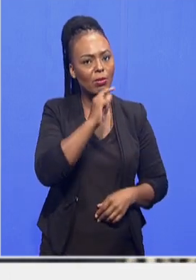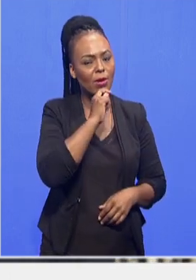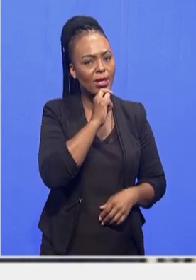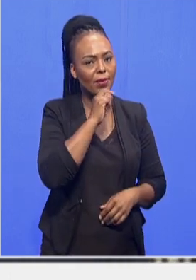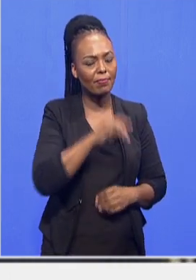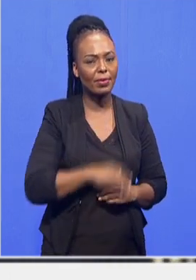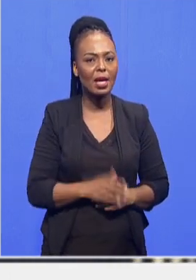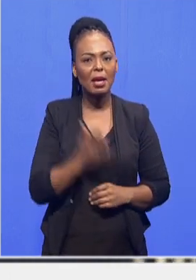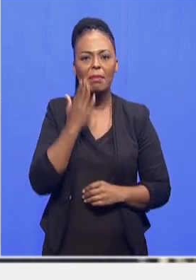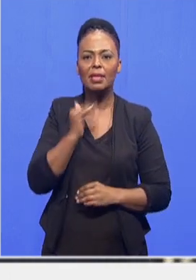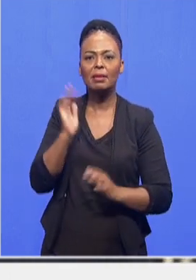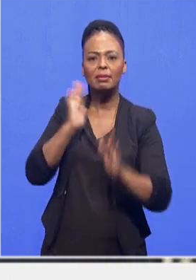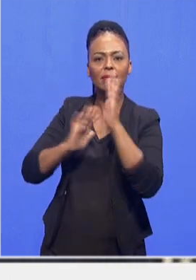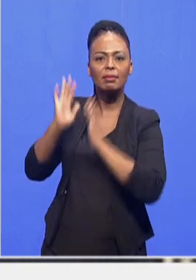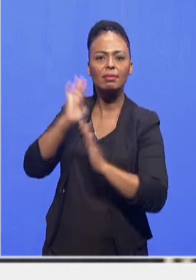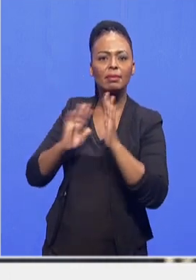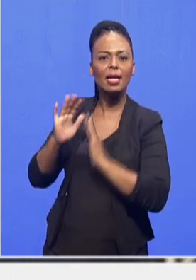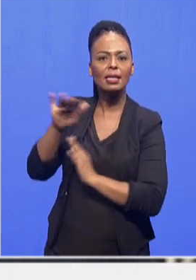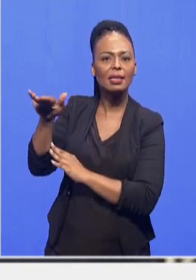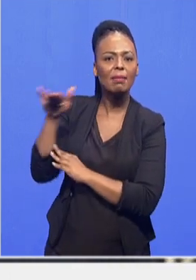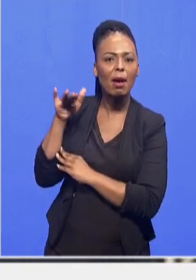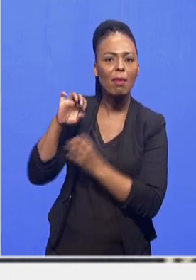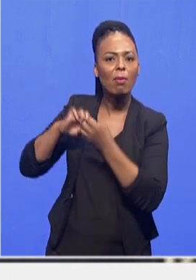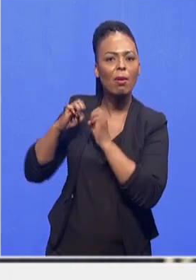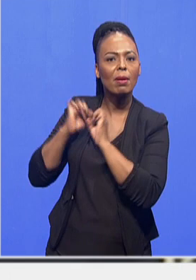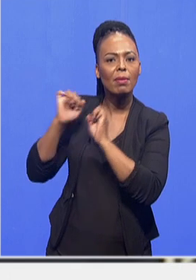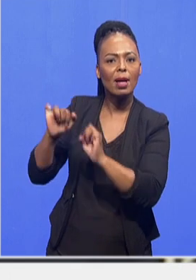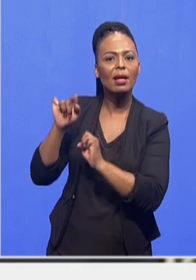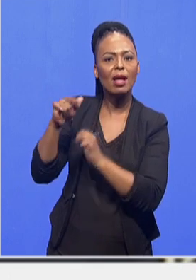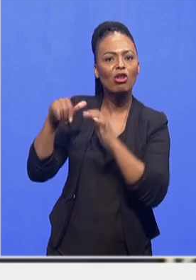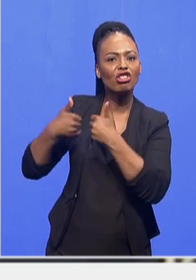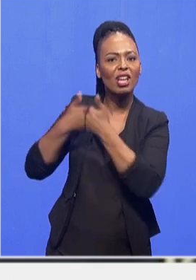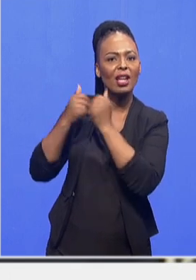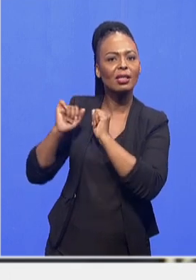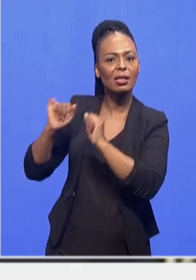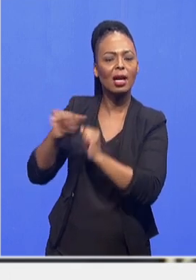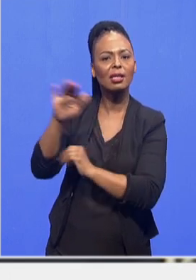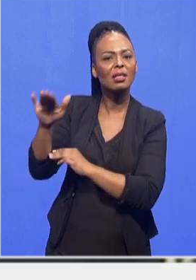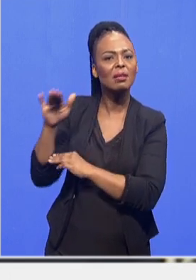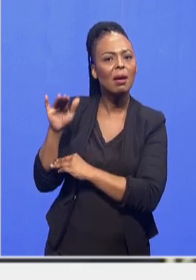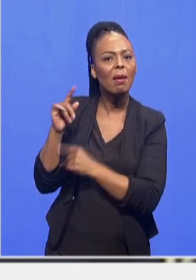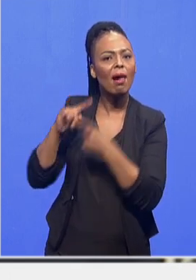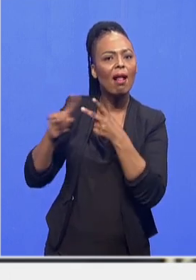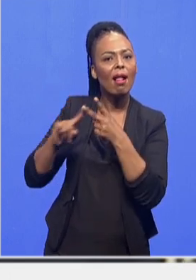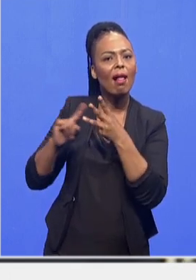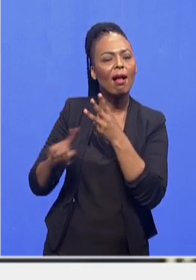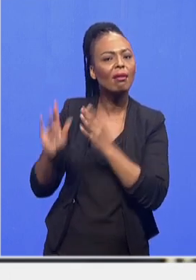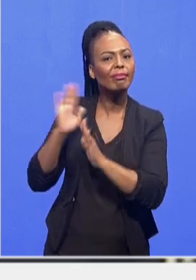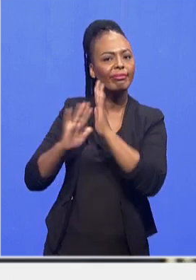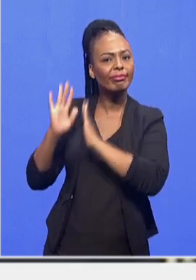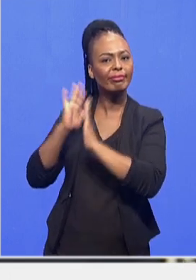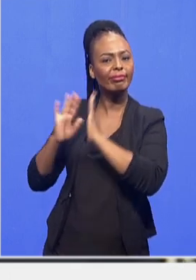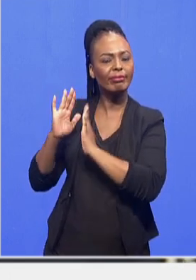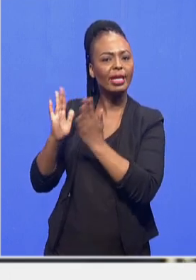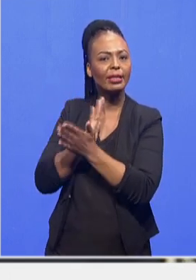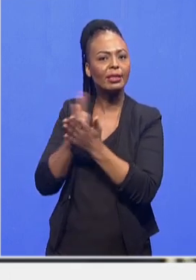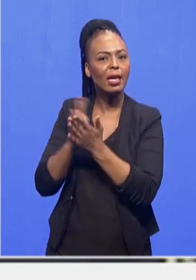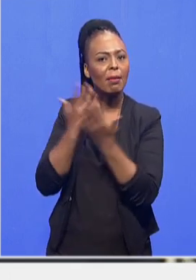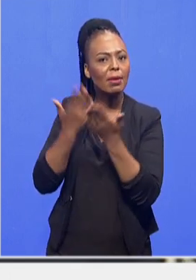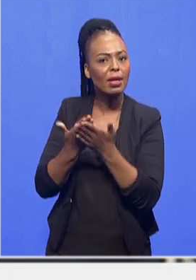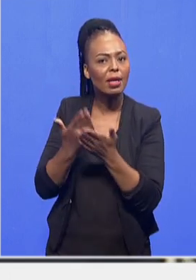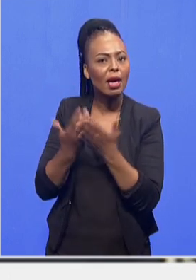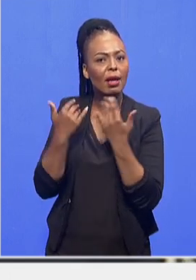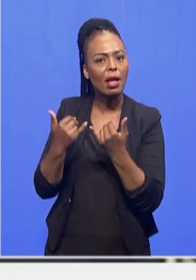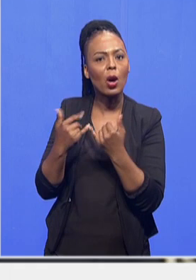us in really on Zimbabwe, the challenges that exist right now, and really what were your key takeaways, something that you're going to take to Zimbabwe to